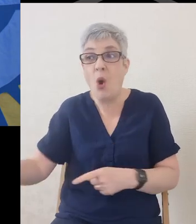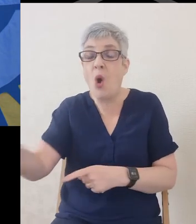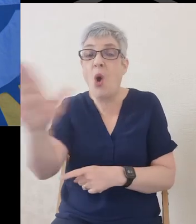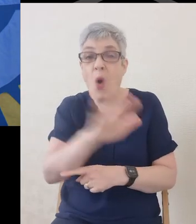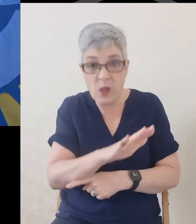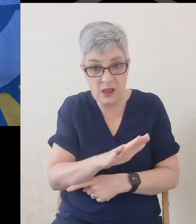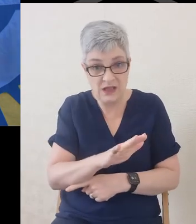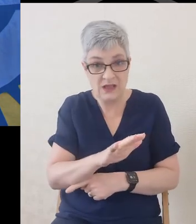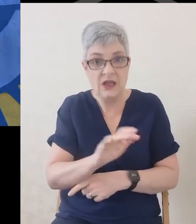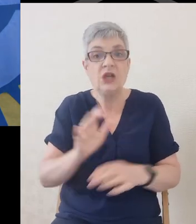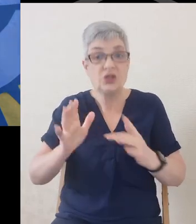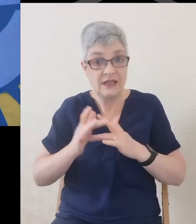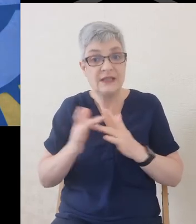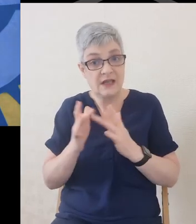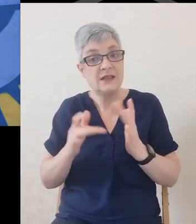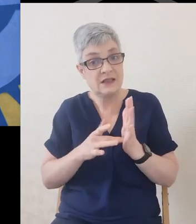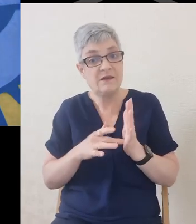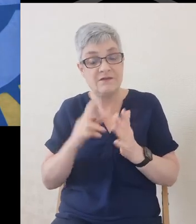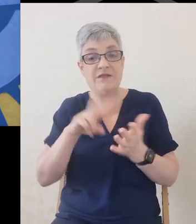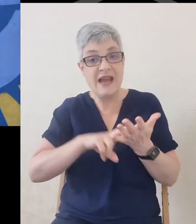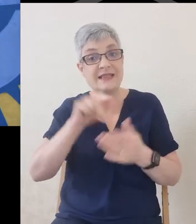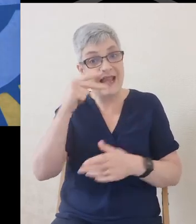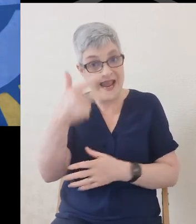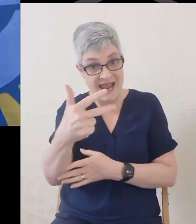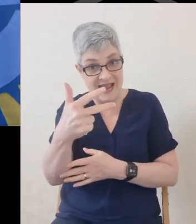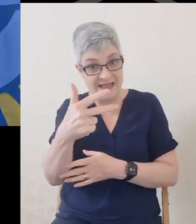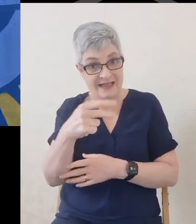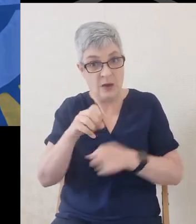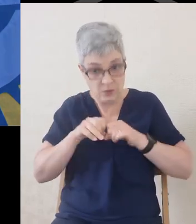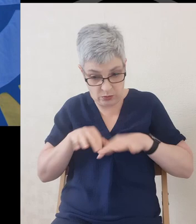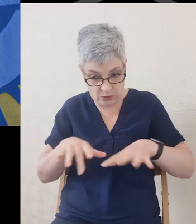Jesus was going to send them to the ends of the earth.